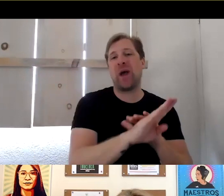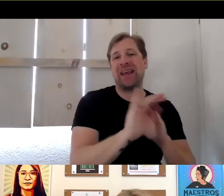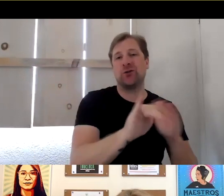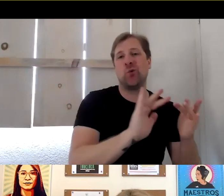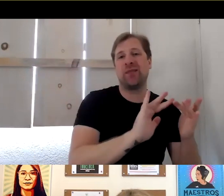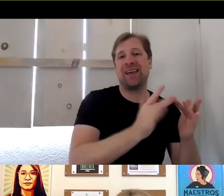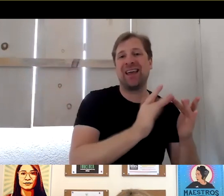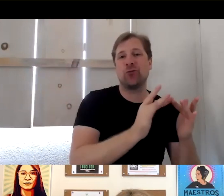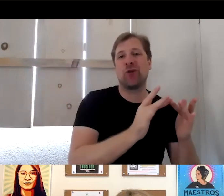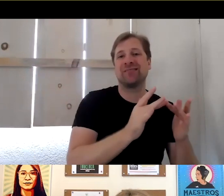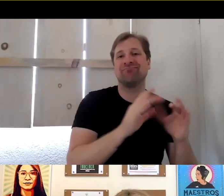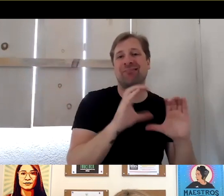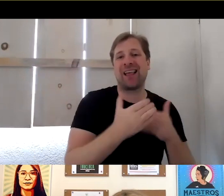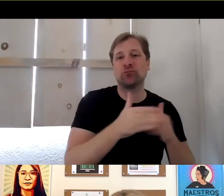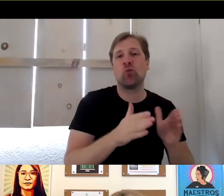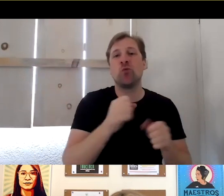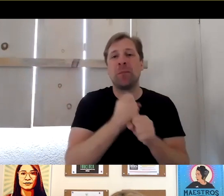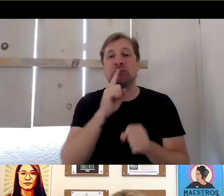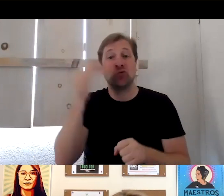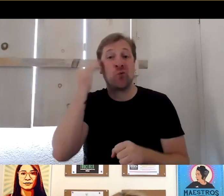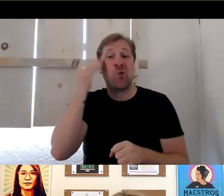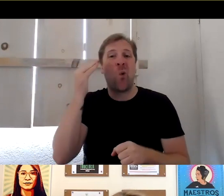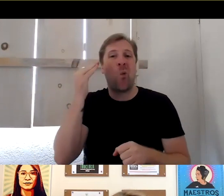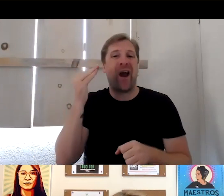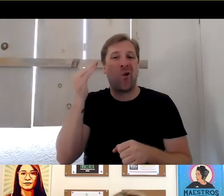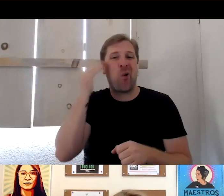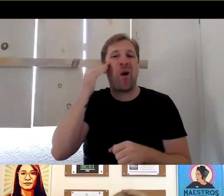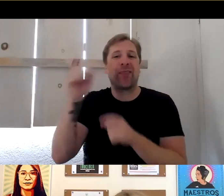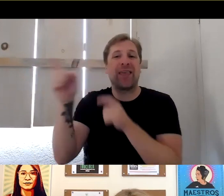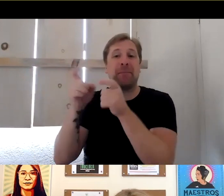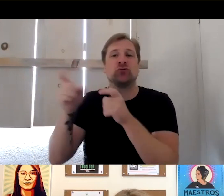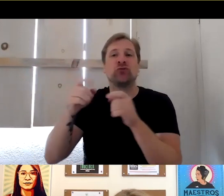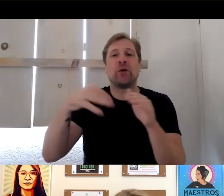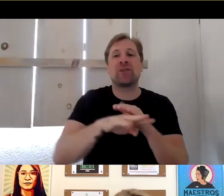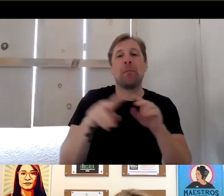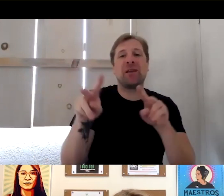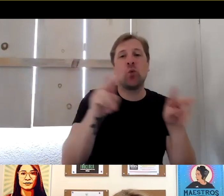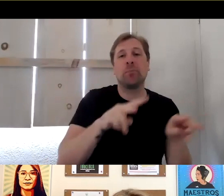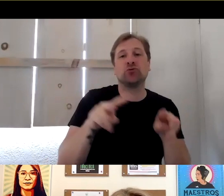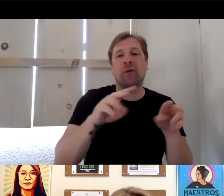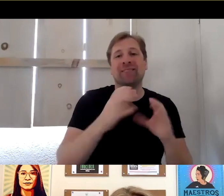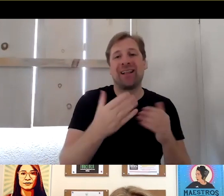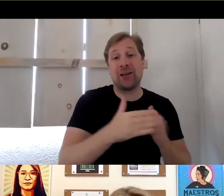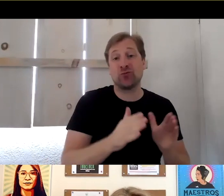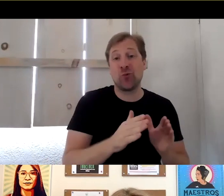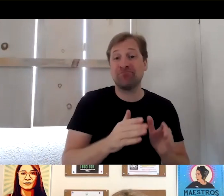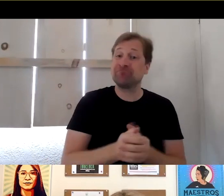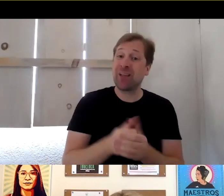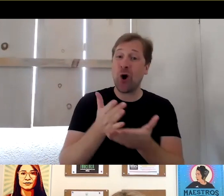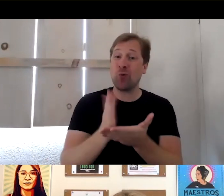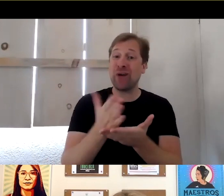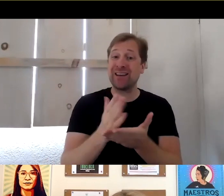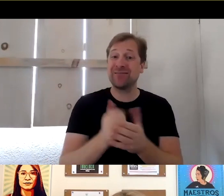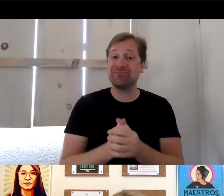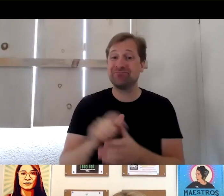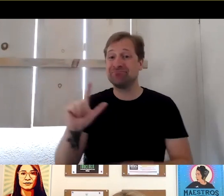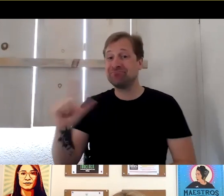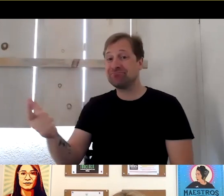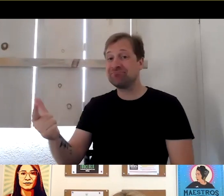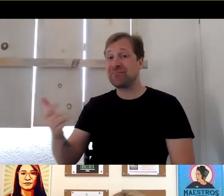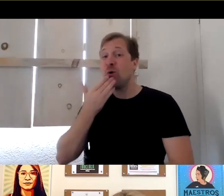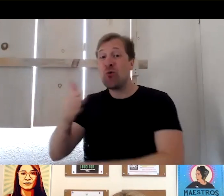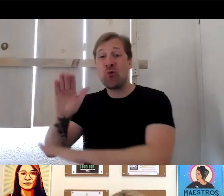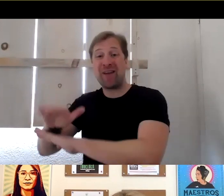know that their administrator will be coming in to observe. All right. Good afternoon, everybody. My name is